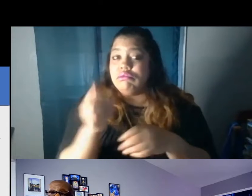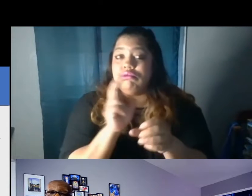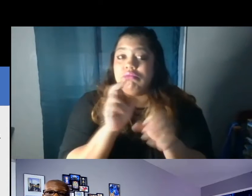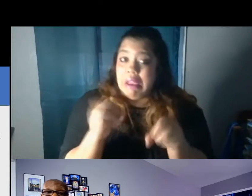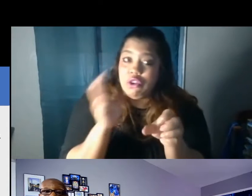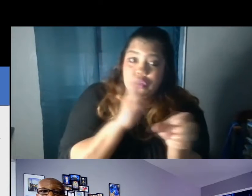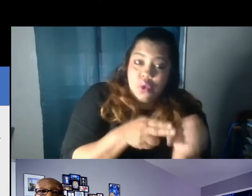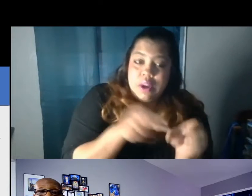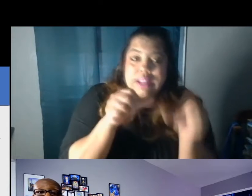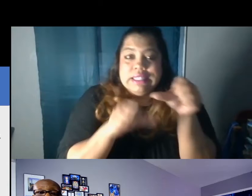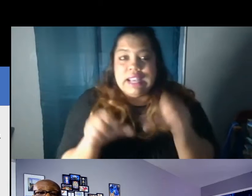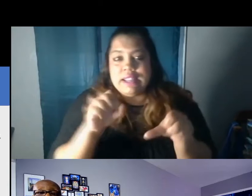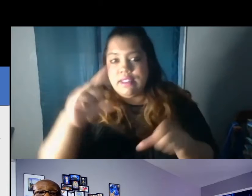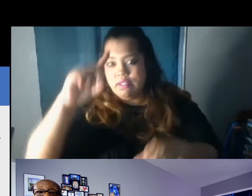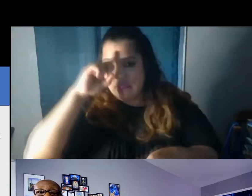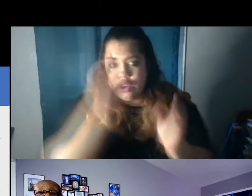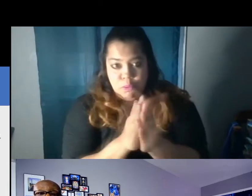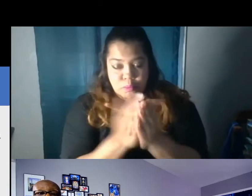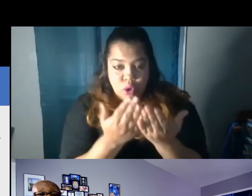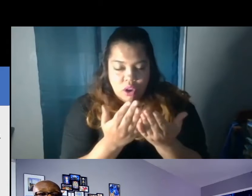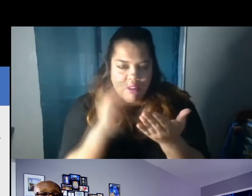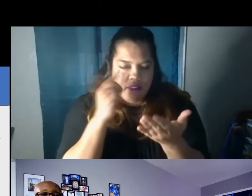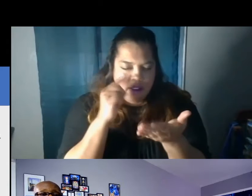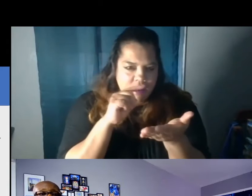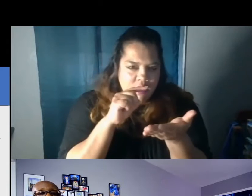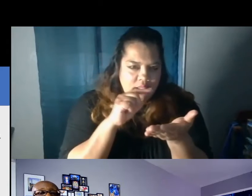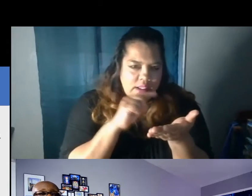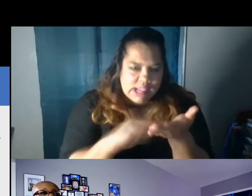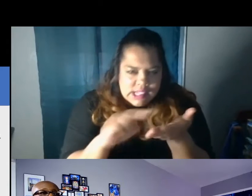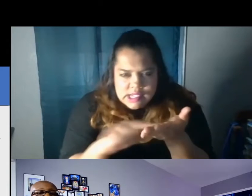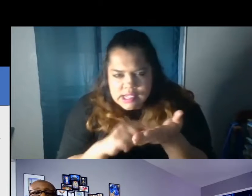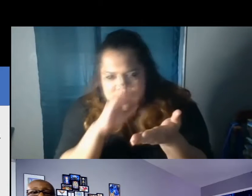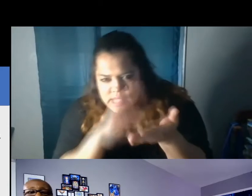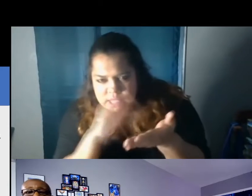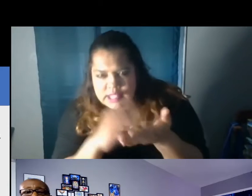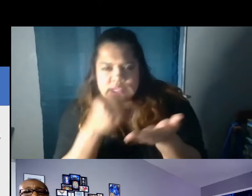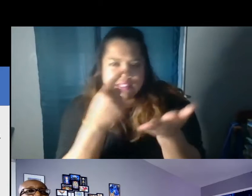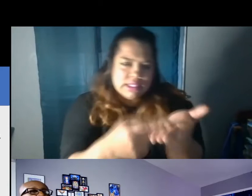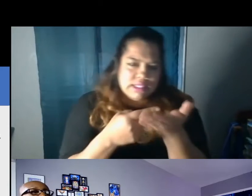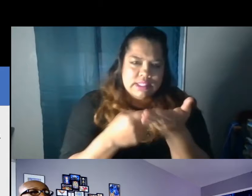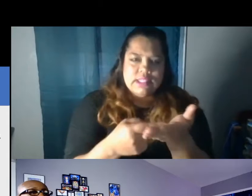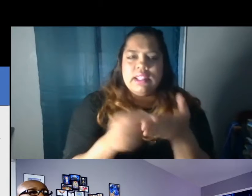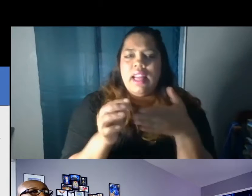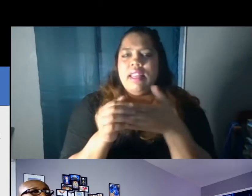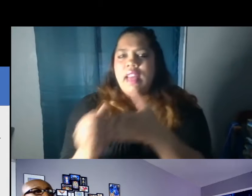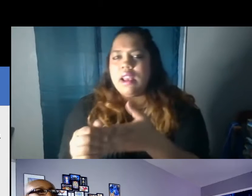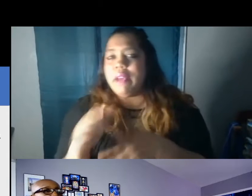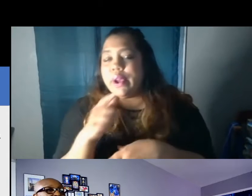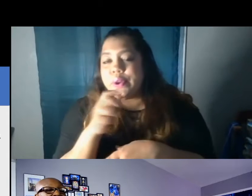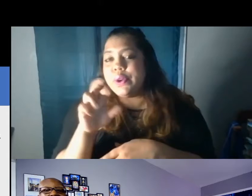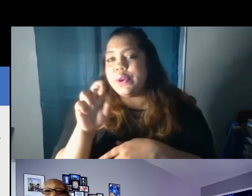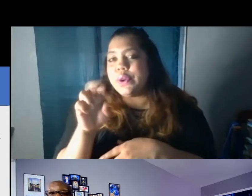Then you have an opportunity to hang out with the Thursday night study group facilitated by practitioner